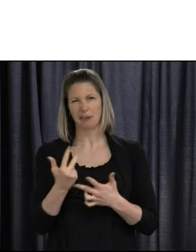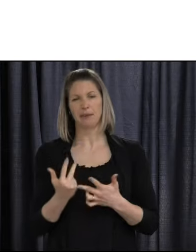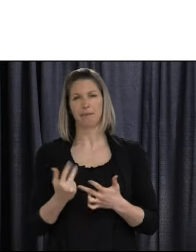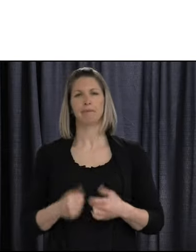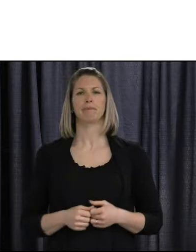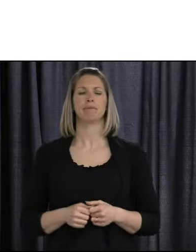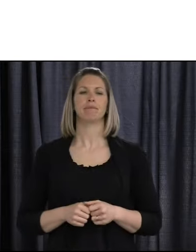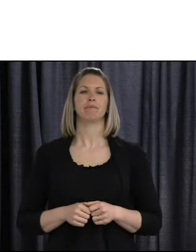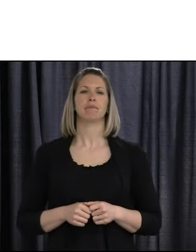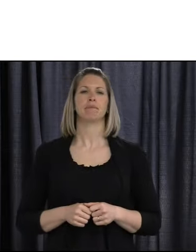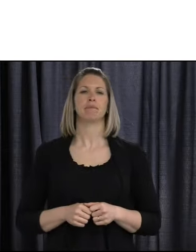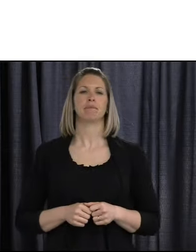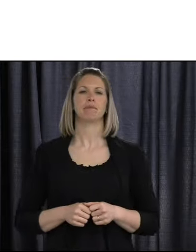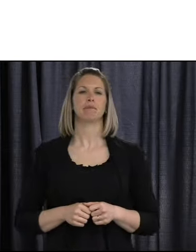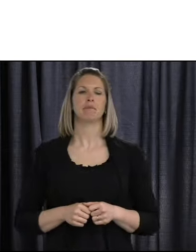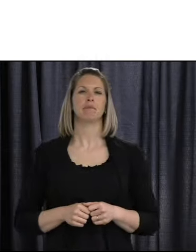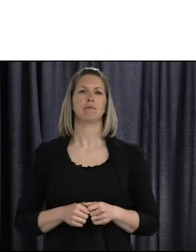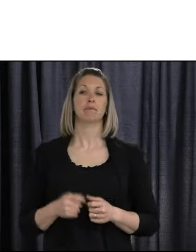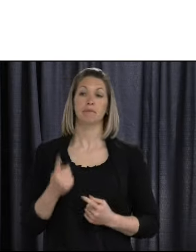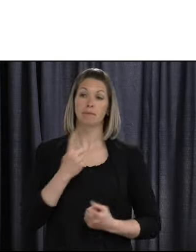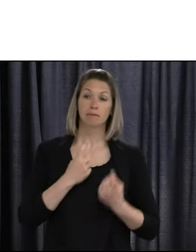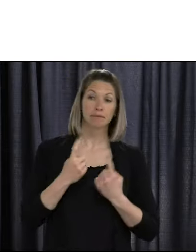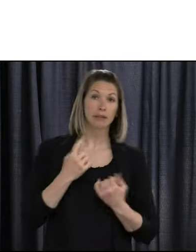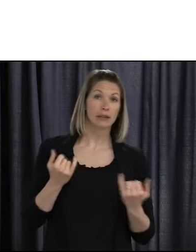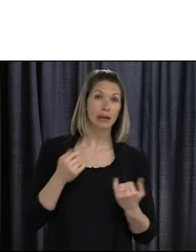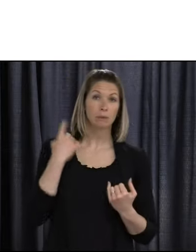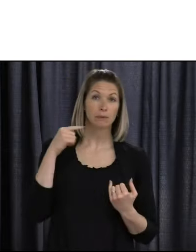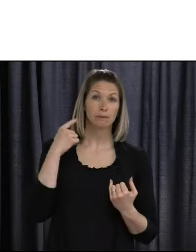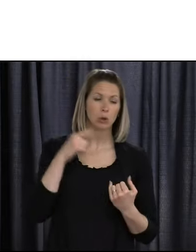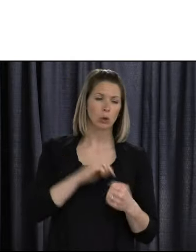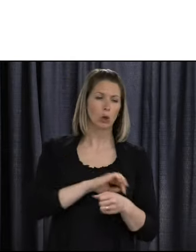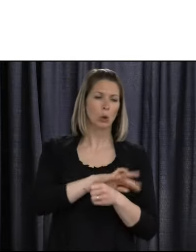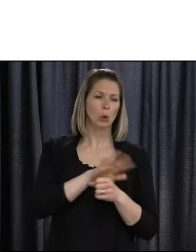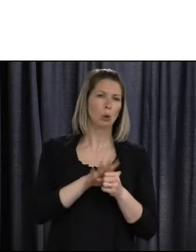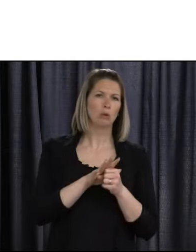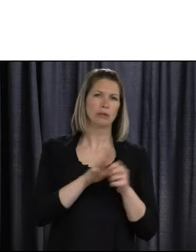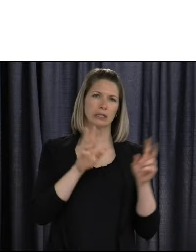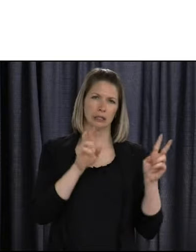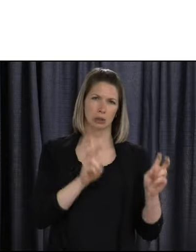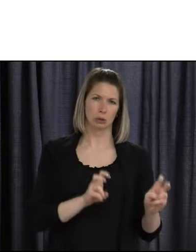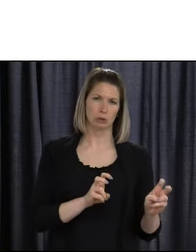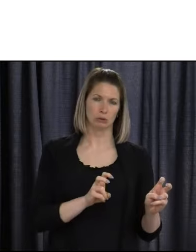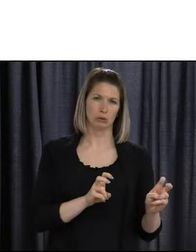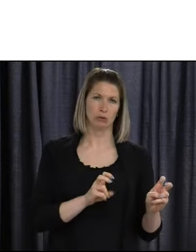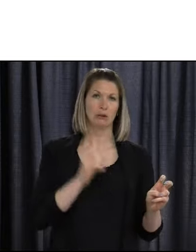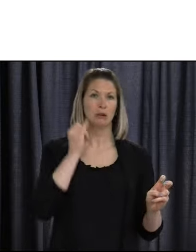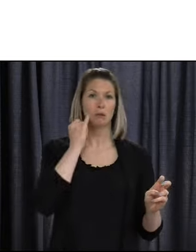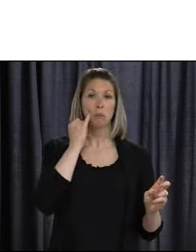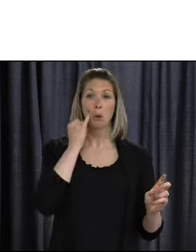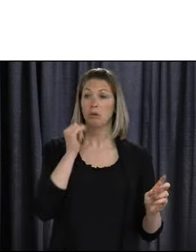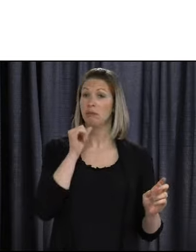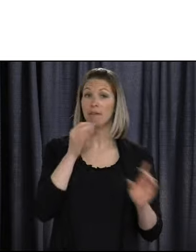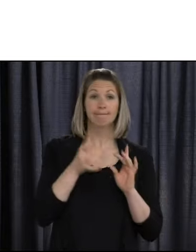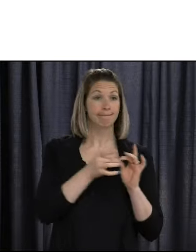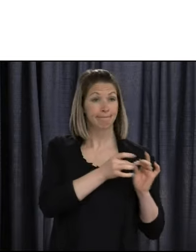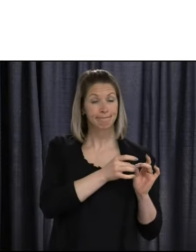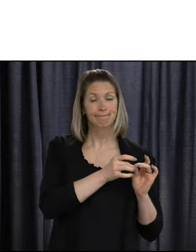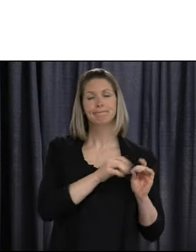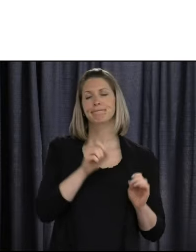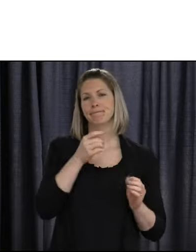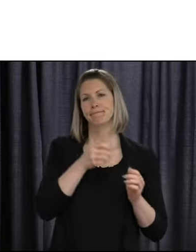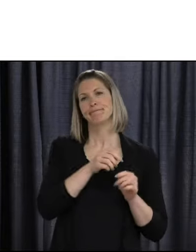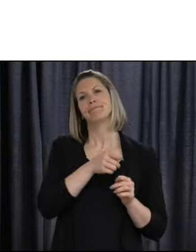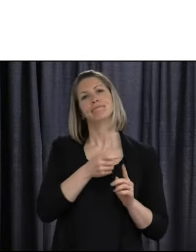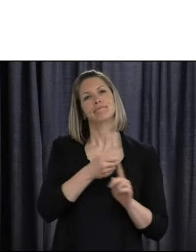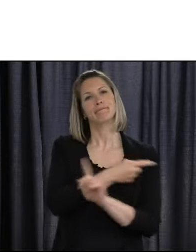purpose of these briefings is to address COVID-19 issues. All other government-related issues should be directed to the appropriate department or agency for